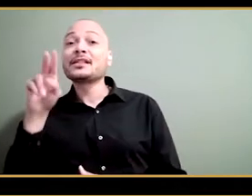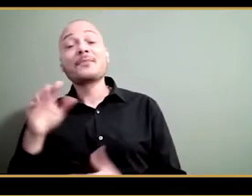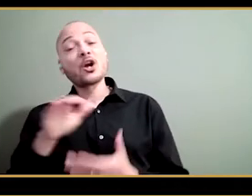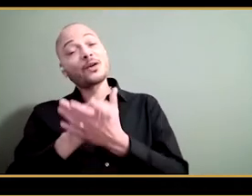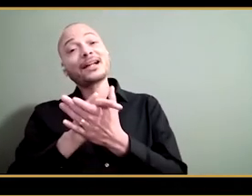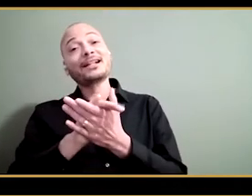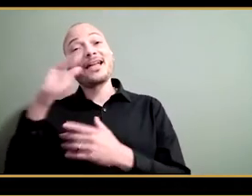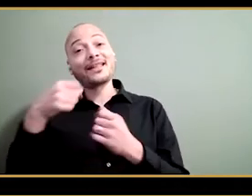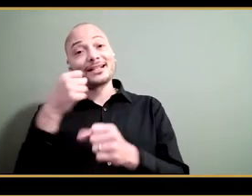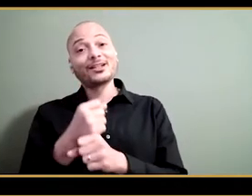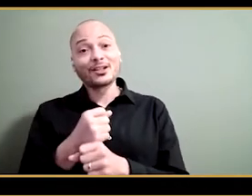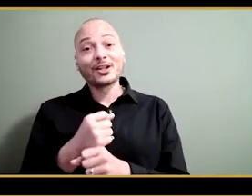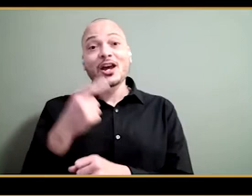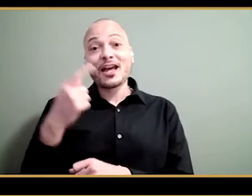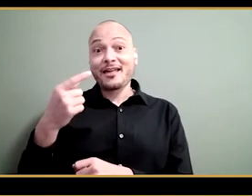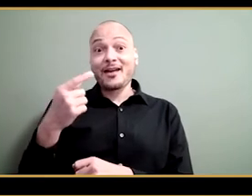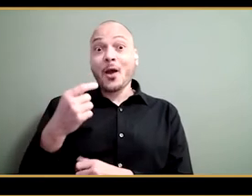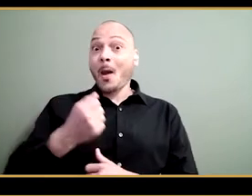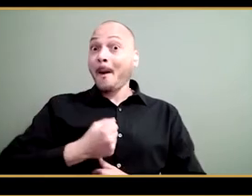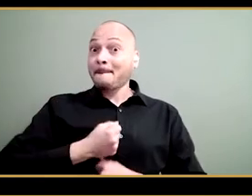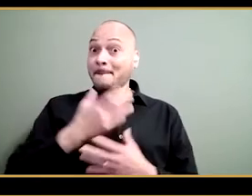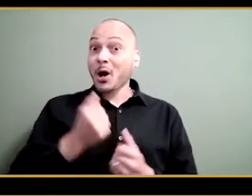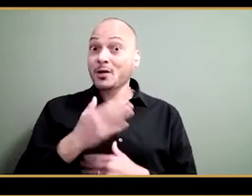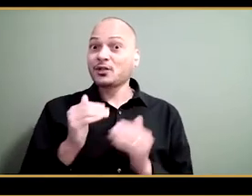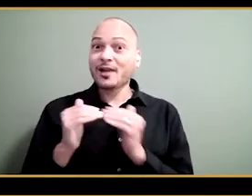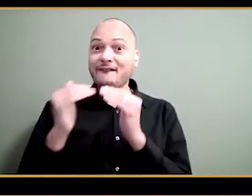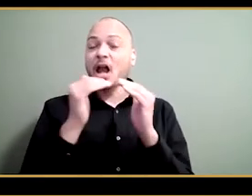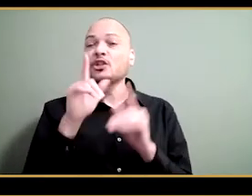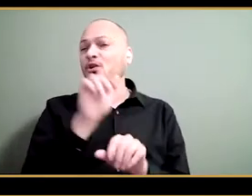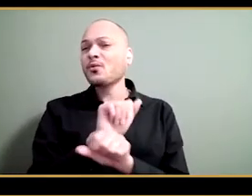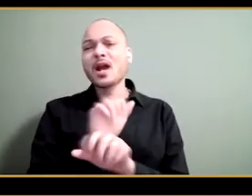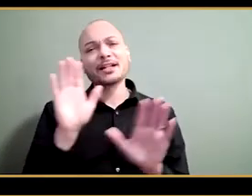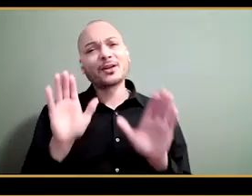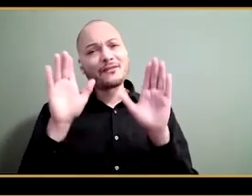Sargent Rosenberg Poetry Fellows. Your work is truly incredible and important. Thank you.